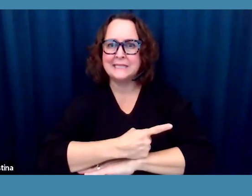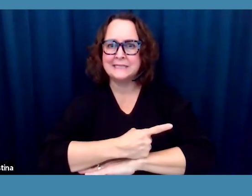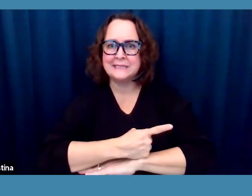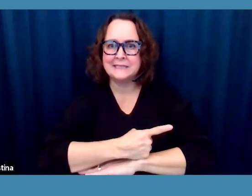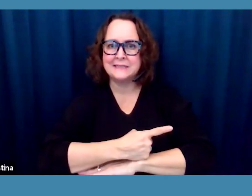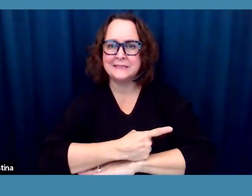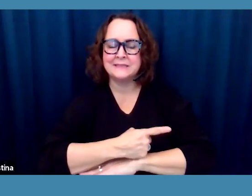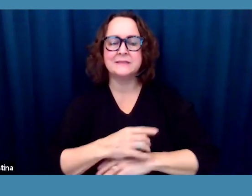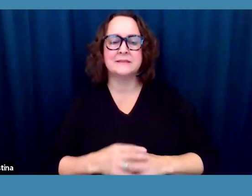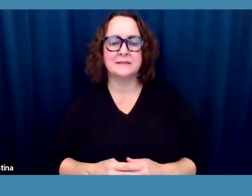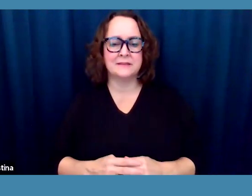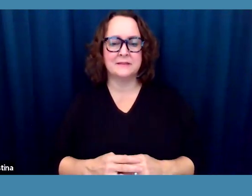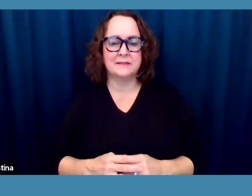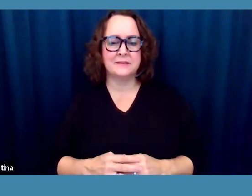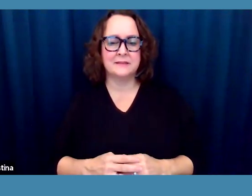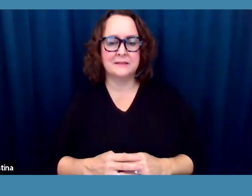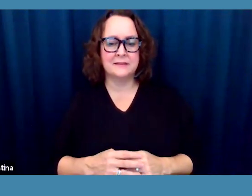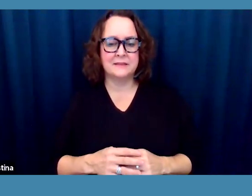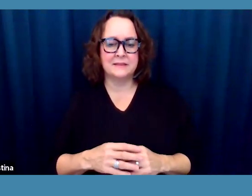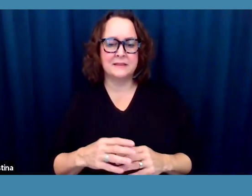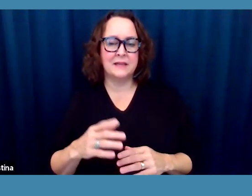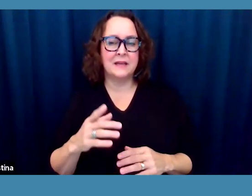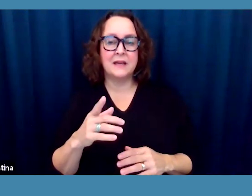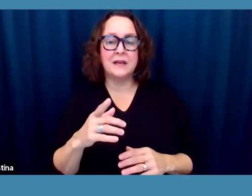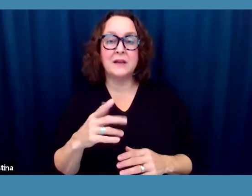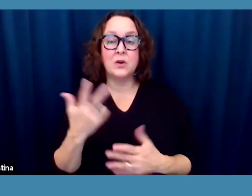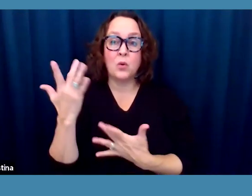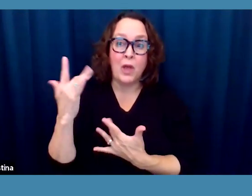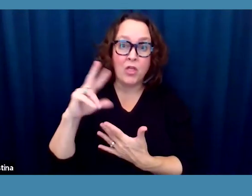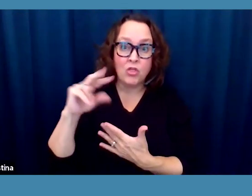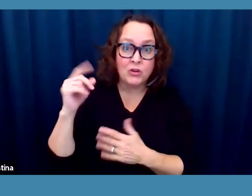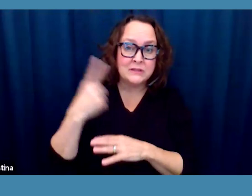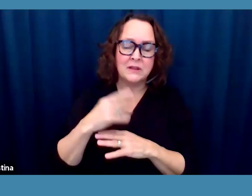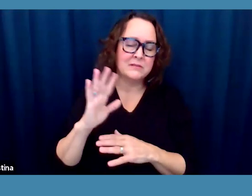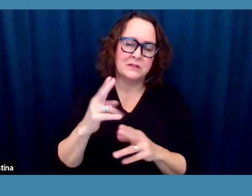notice, but I would suggest doing it as soon as possible.